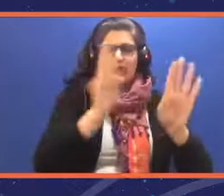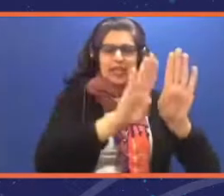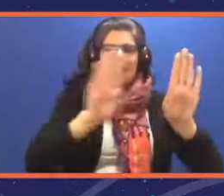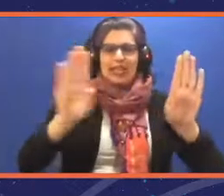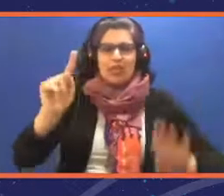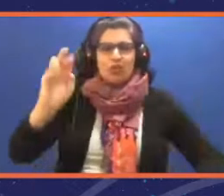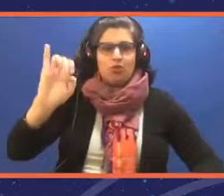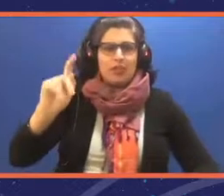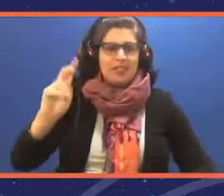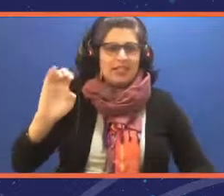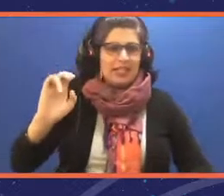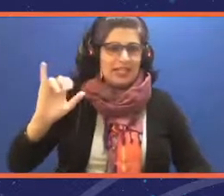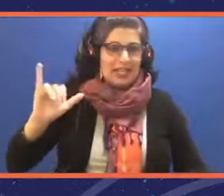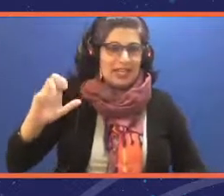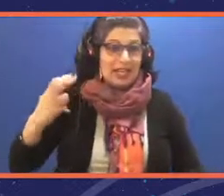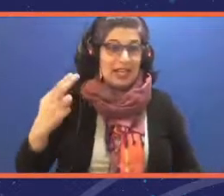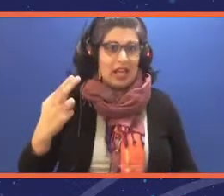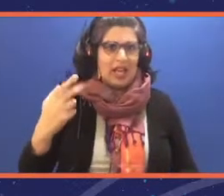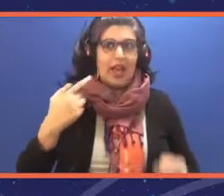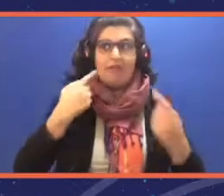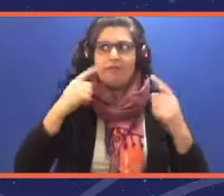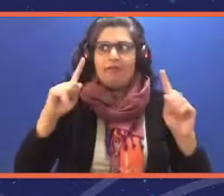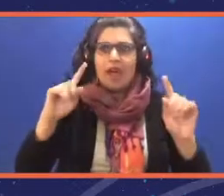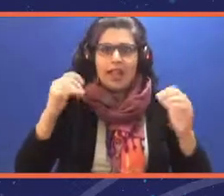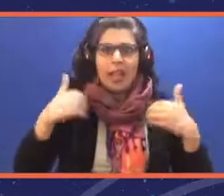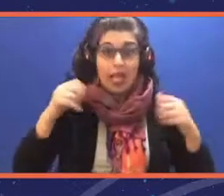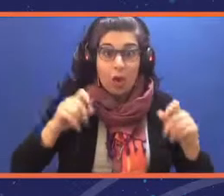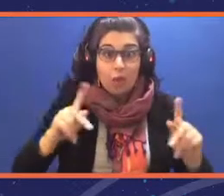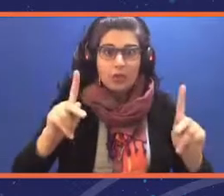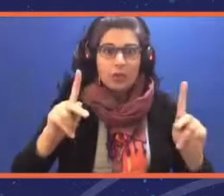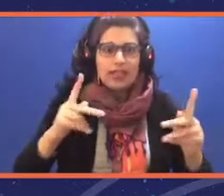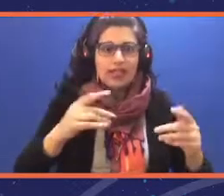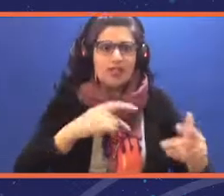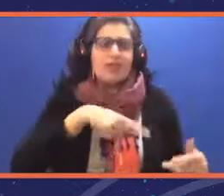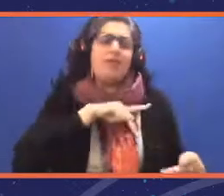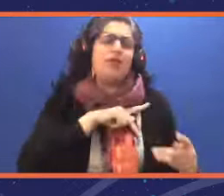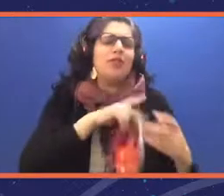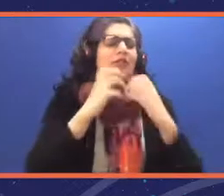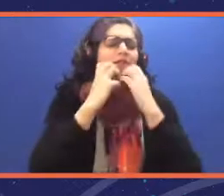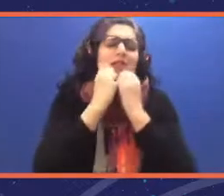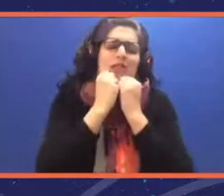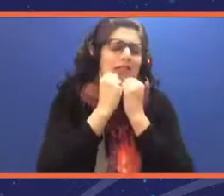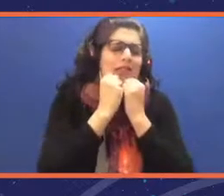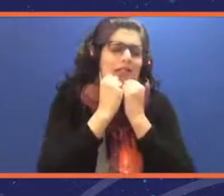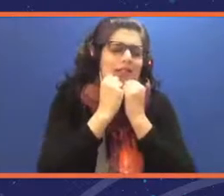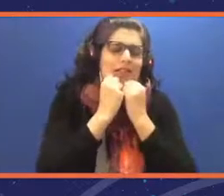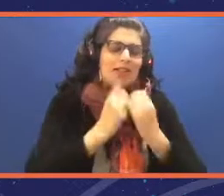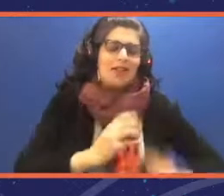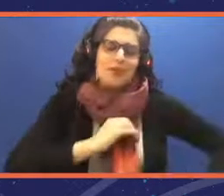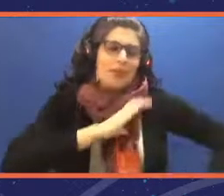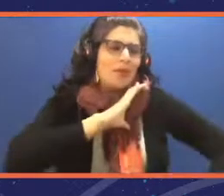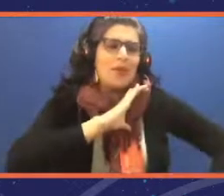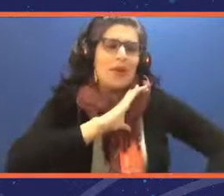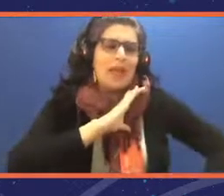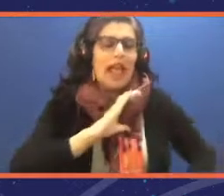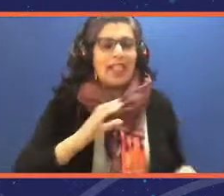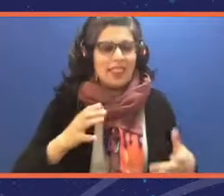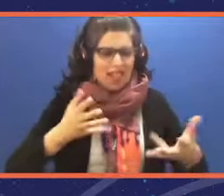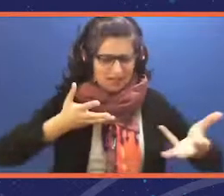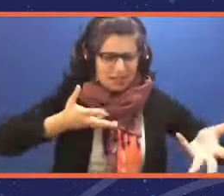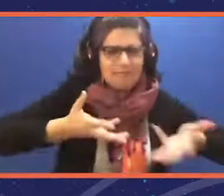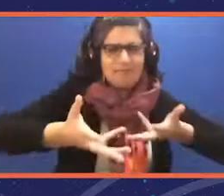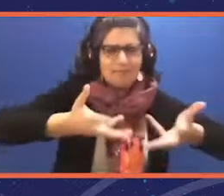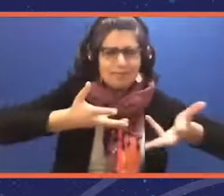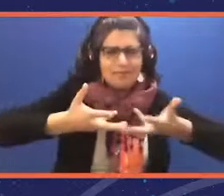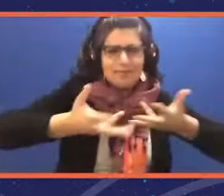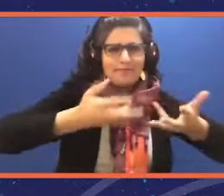and I finally got to do that. So like that was very rewarding for me, just like on a very personal level. And then it was also just rewarding to like interact with these ideas in a